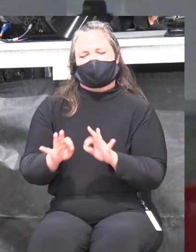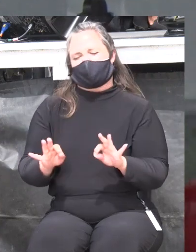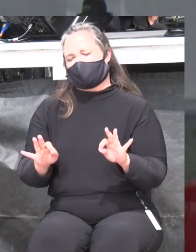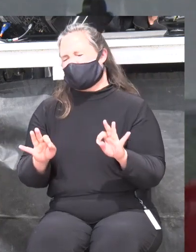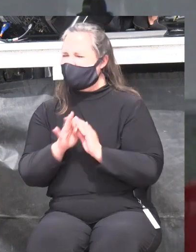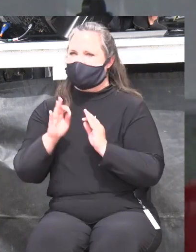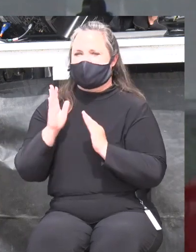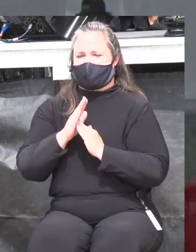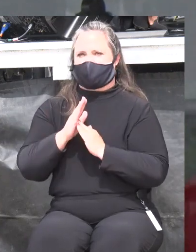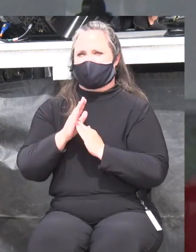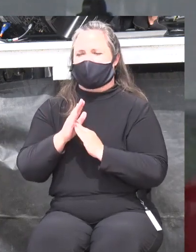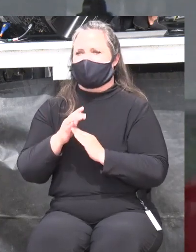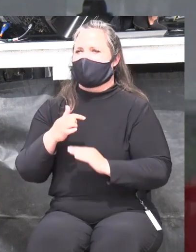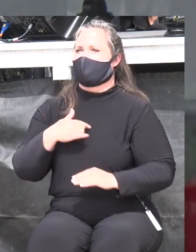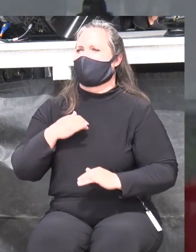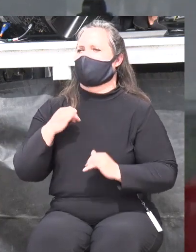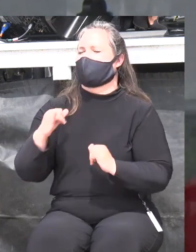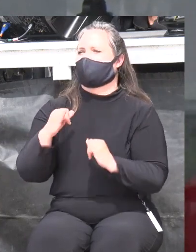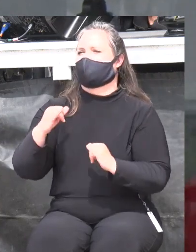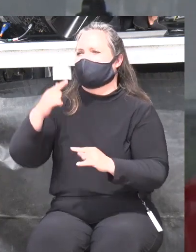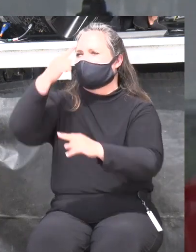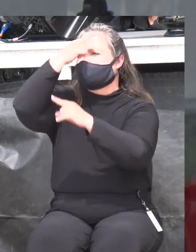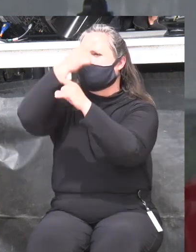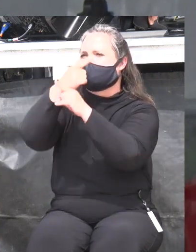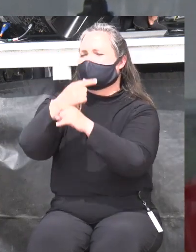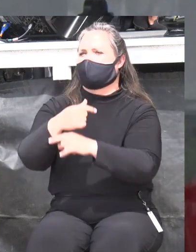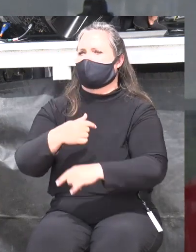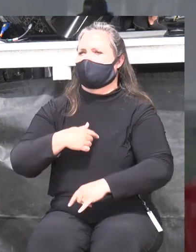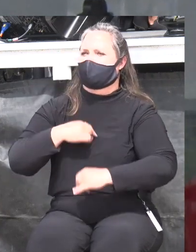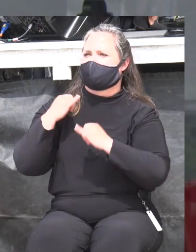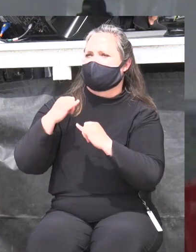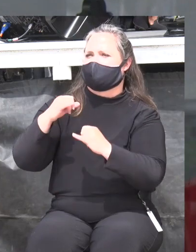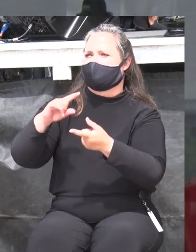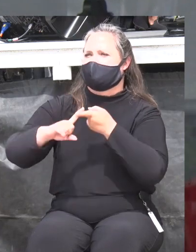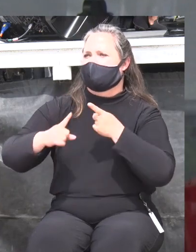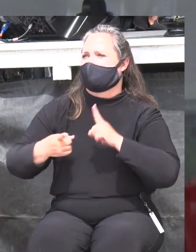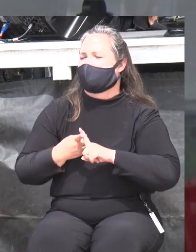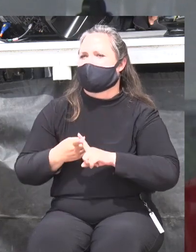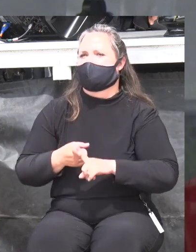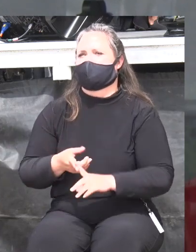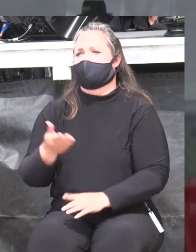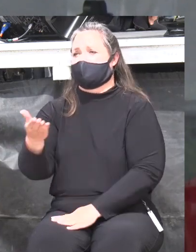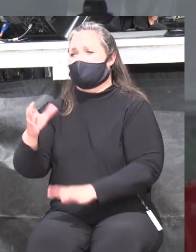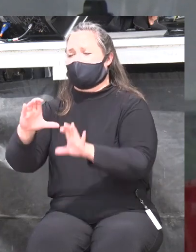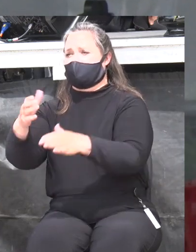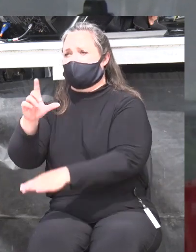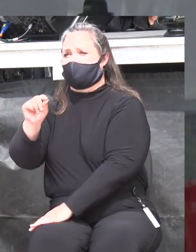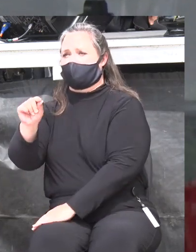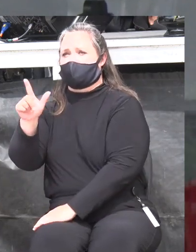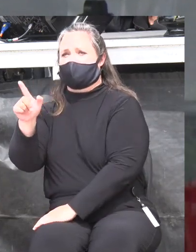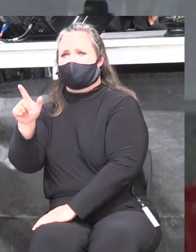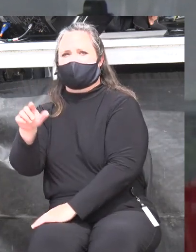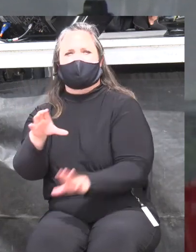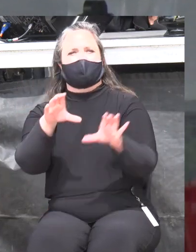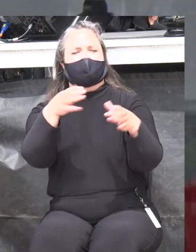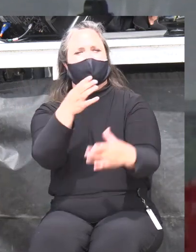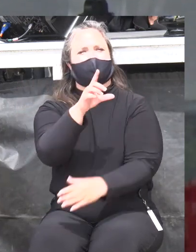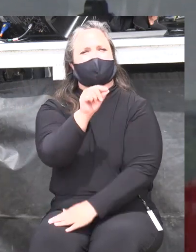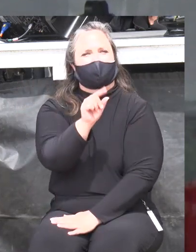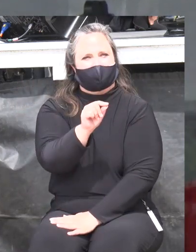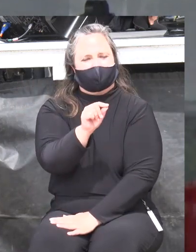colleague, a brother, a friend, class of 2021, class of